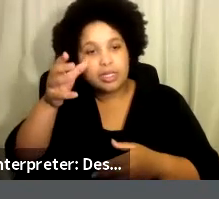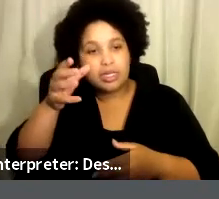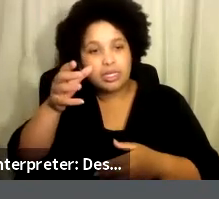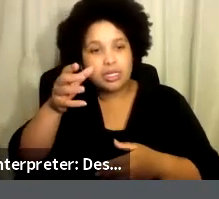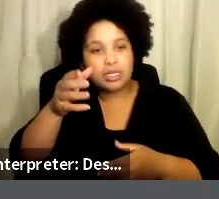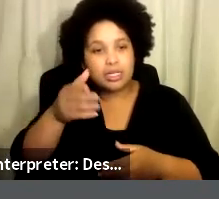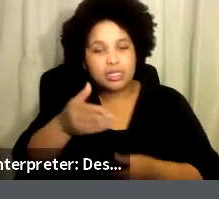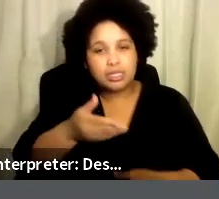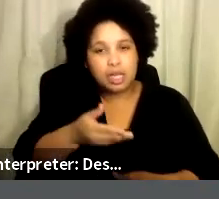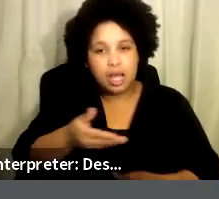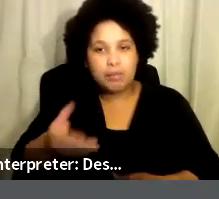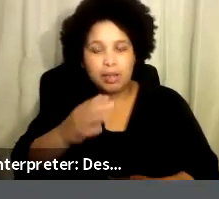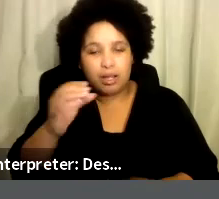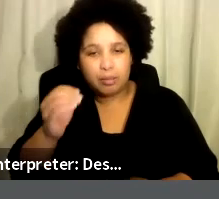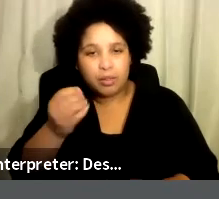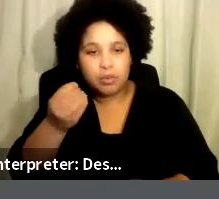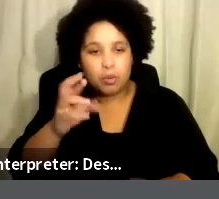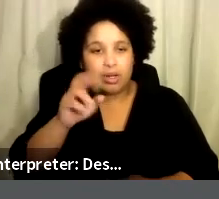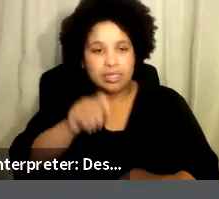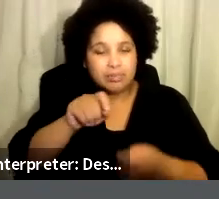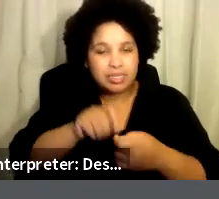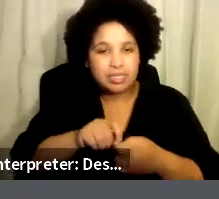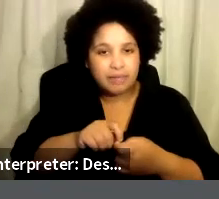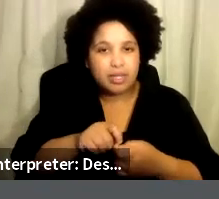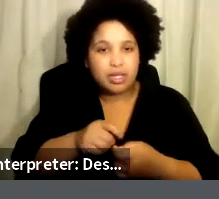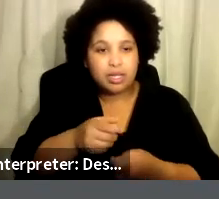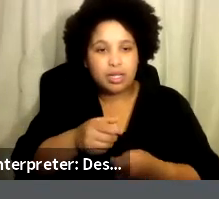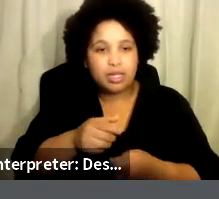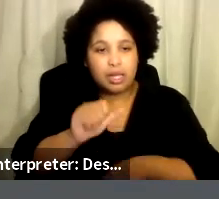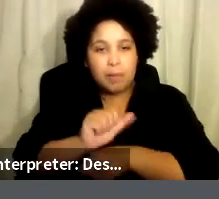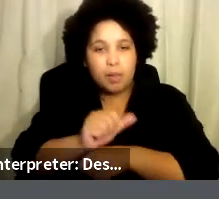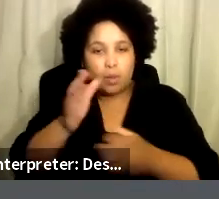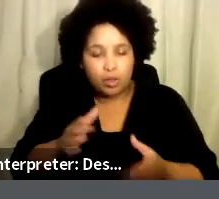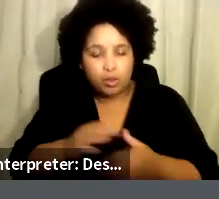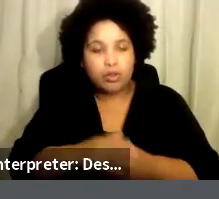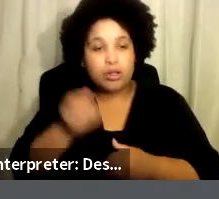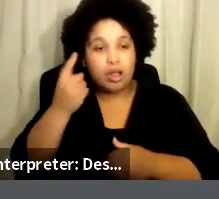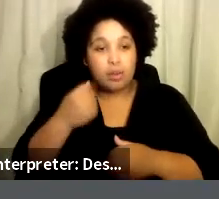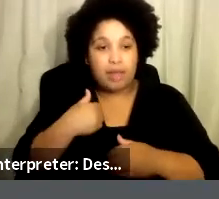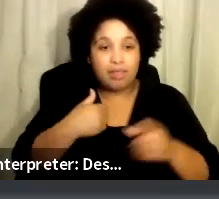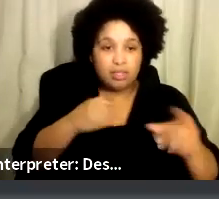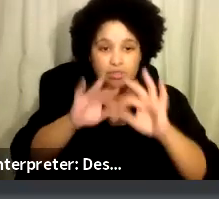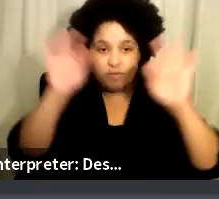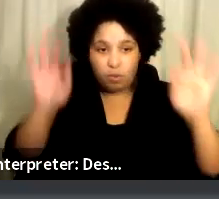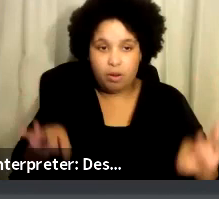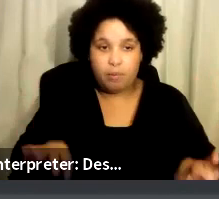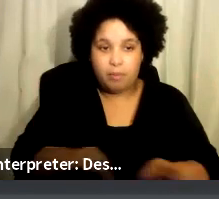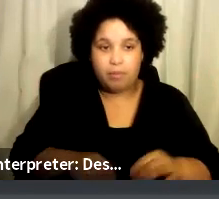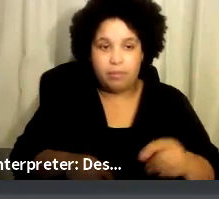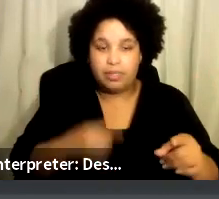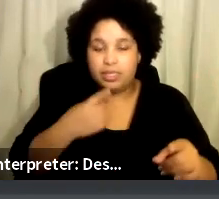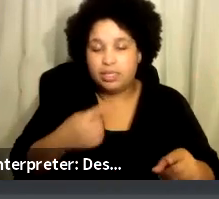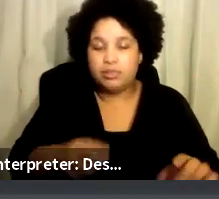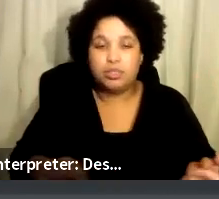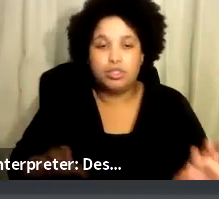by a company or a specific employer. We also have this form where we are